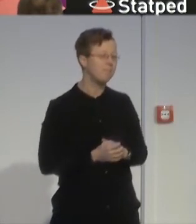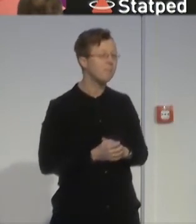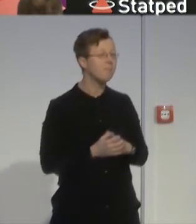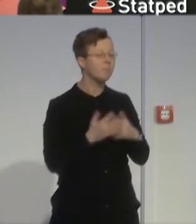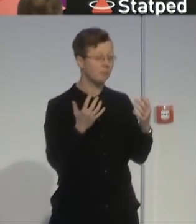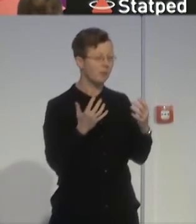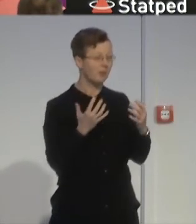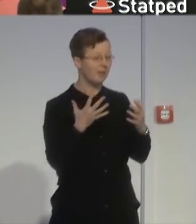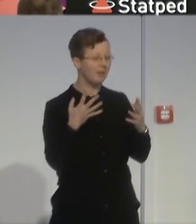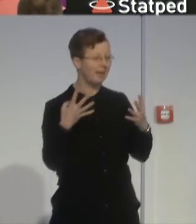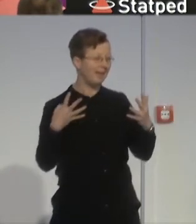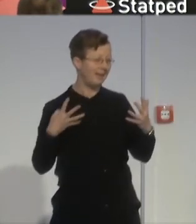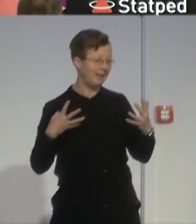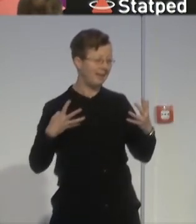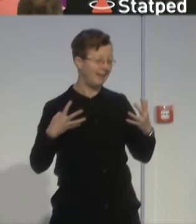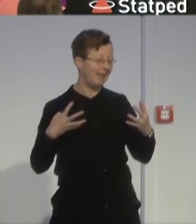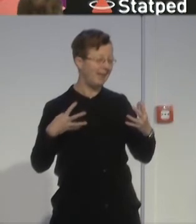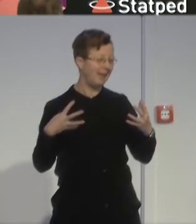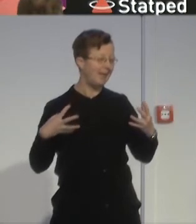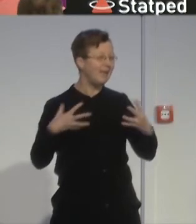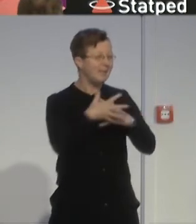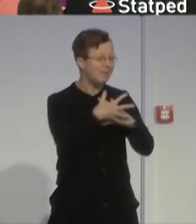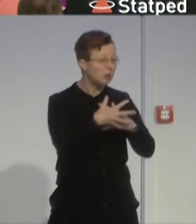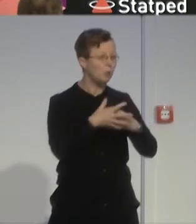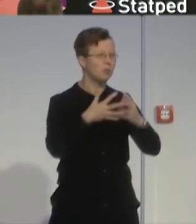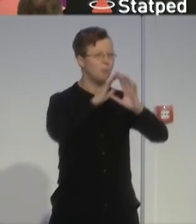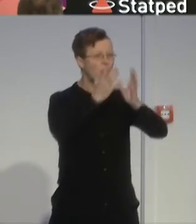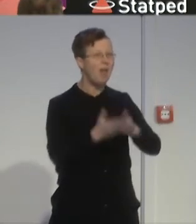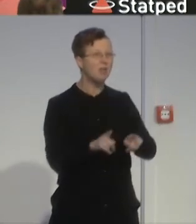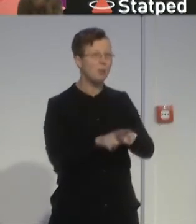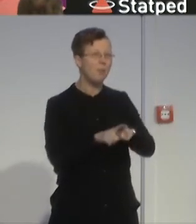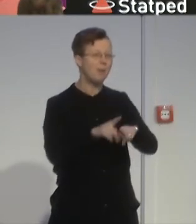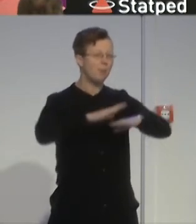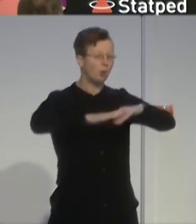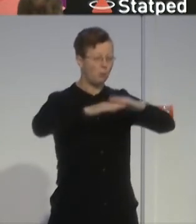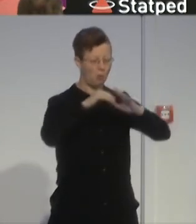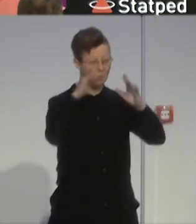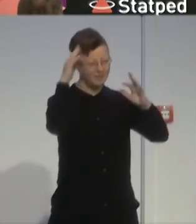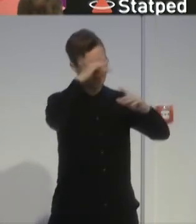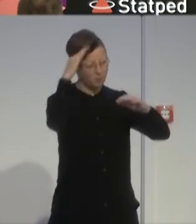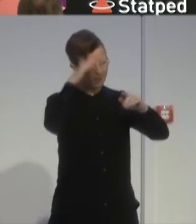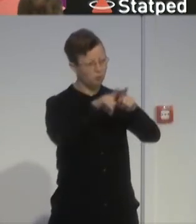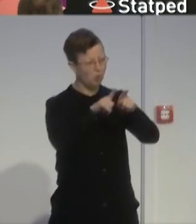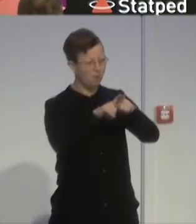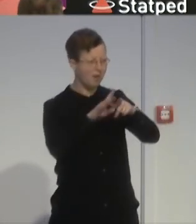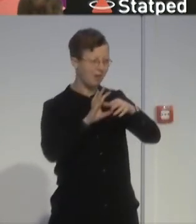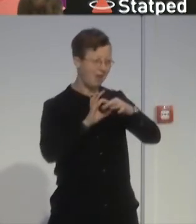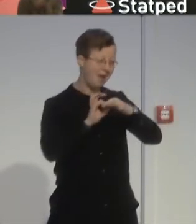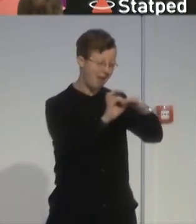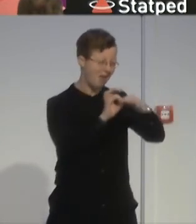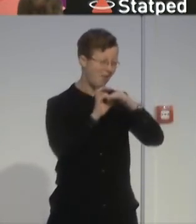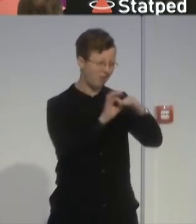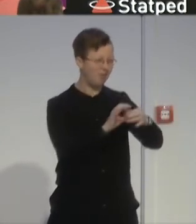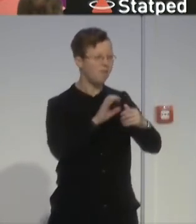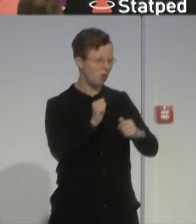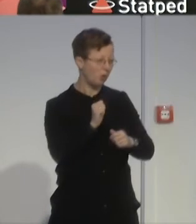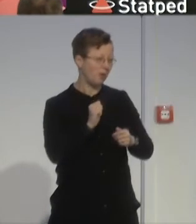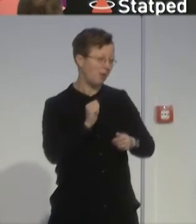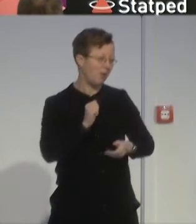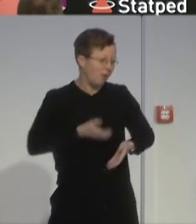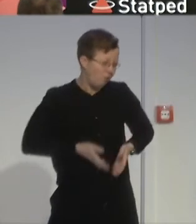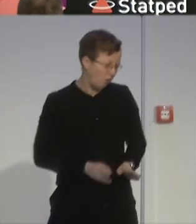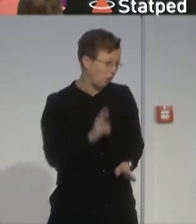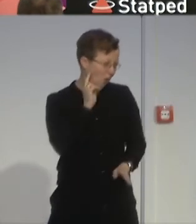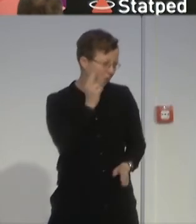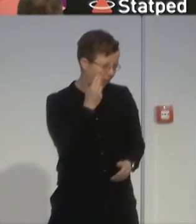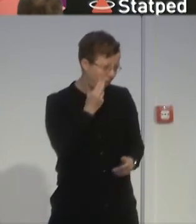It's an intervention model that's built on theory that is relevant in encounter with congenital deafblindness, and it's